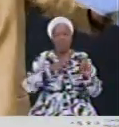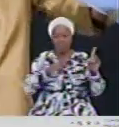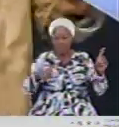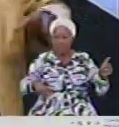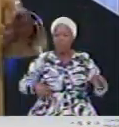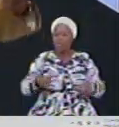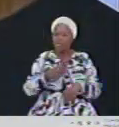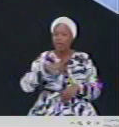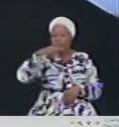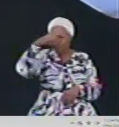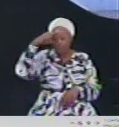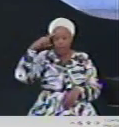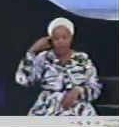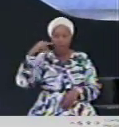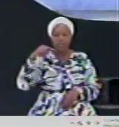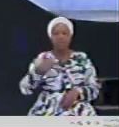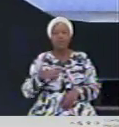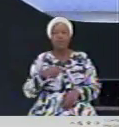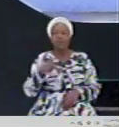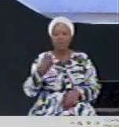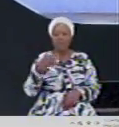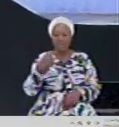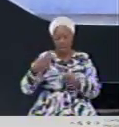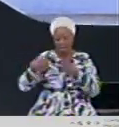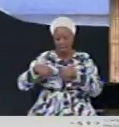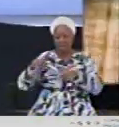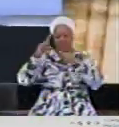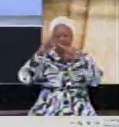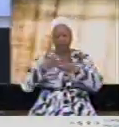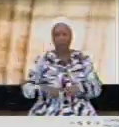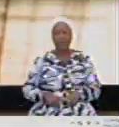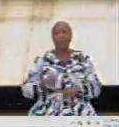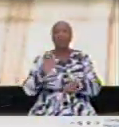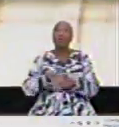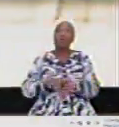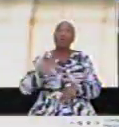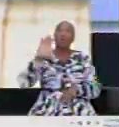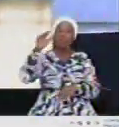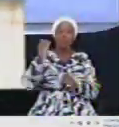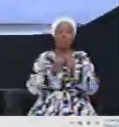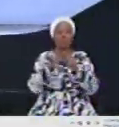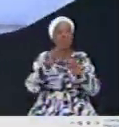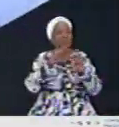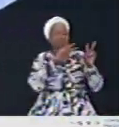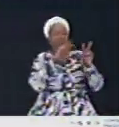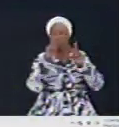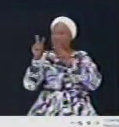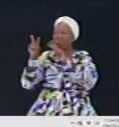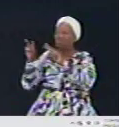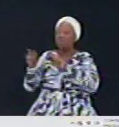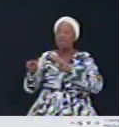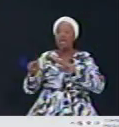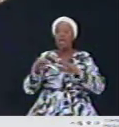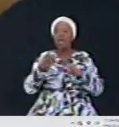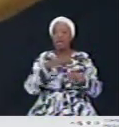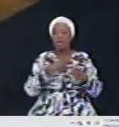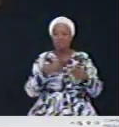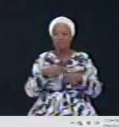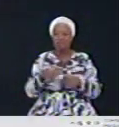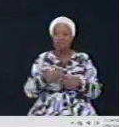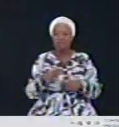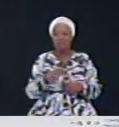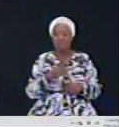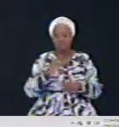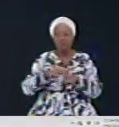and because your heart depends on me, without looking here and there, I'll deal with